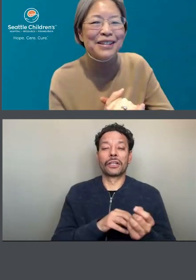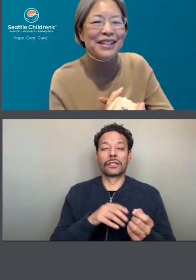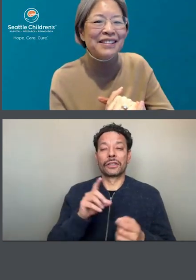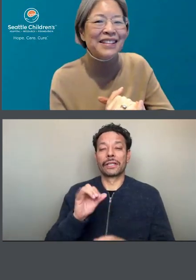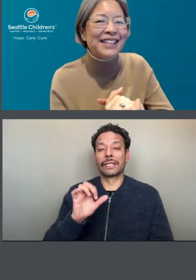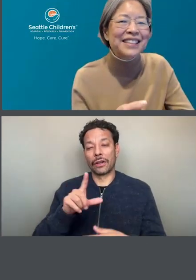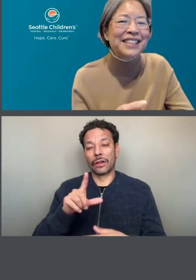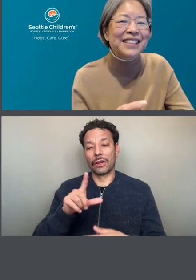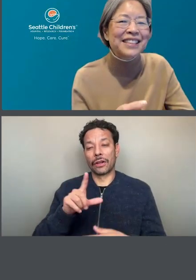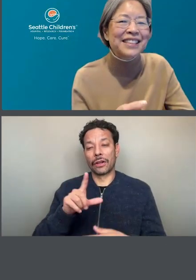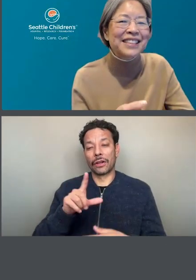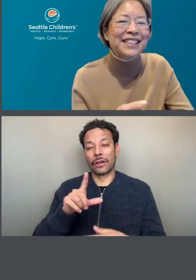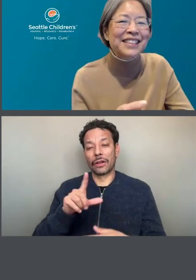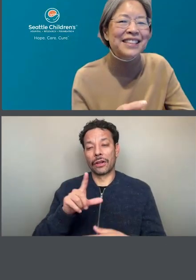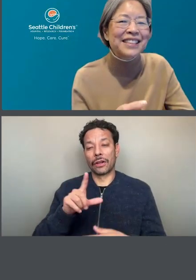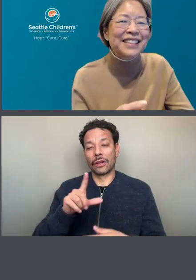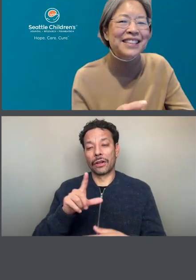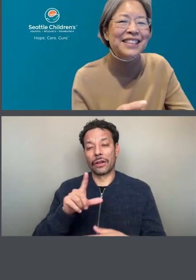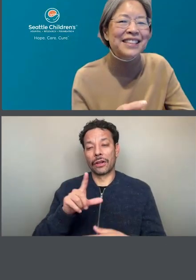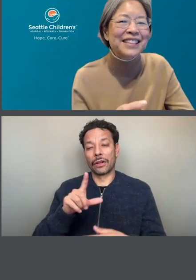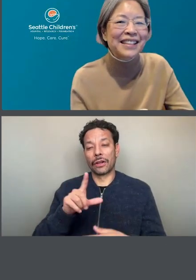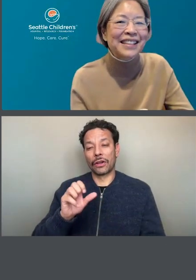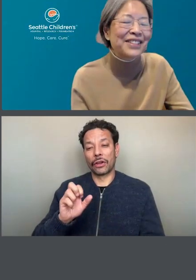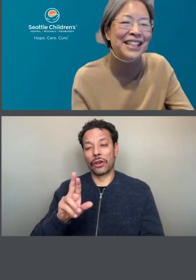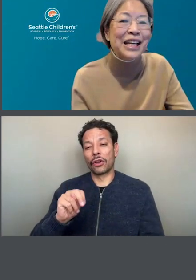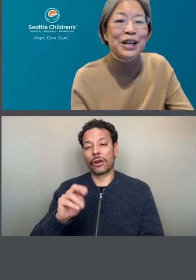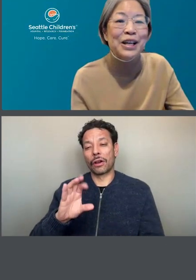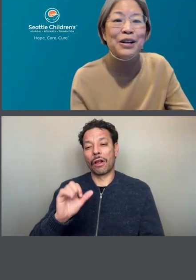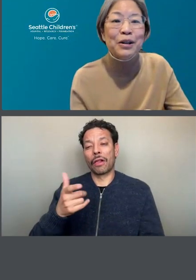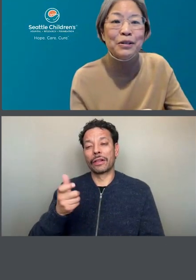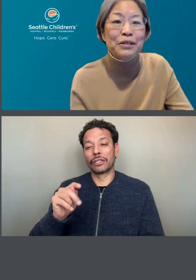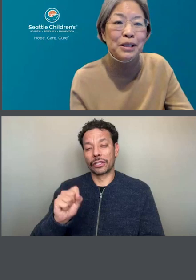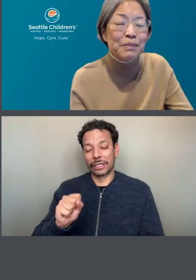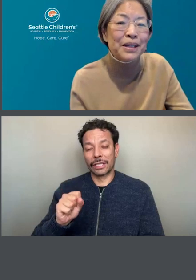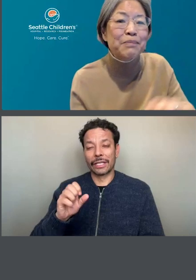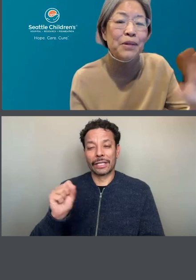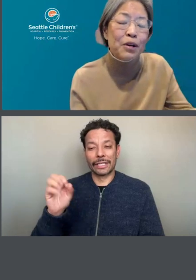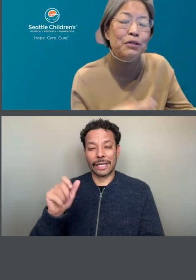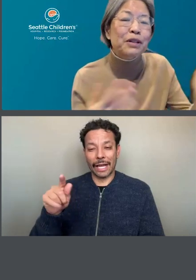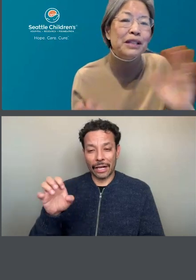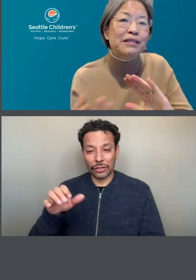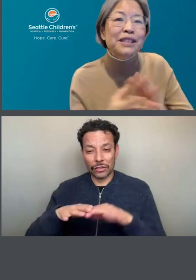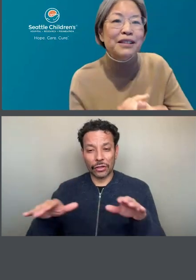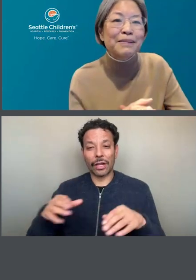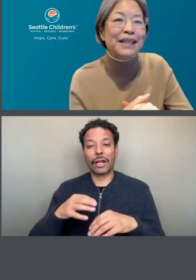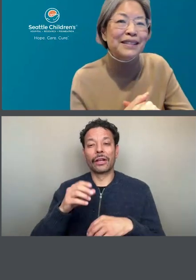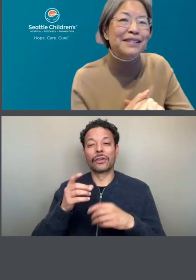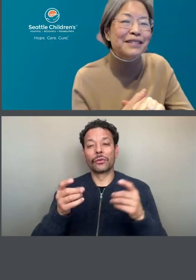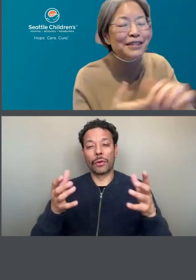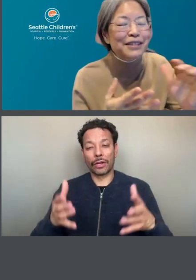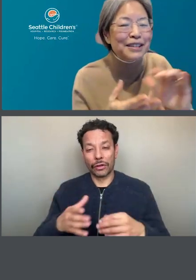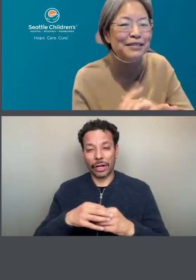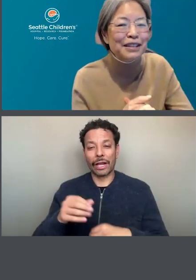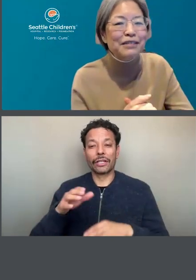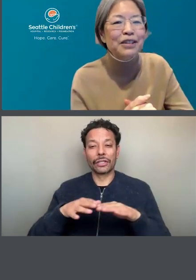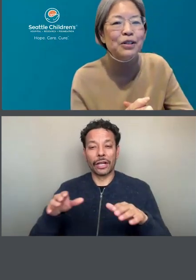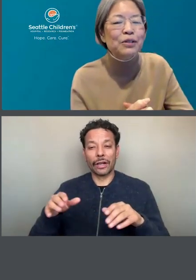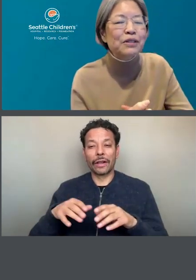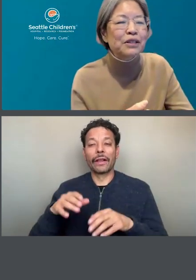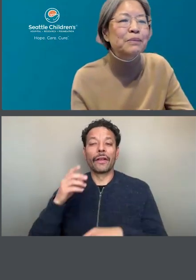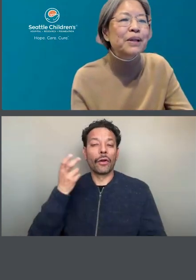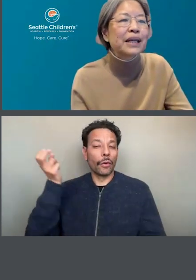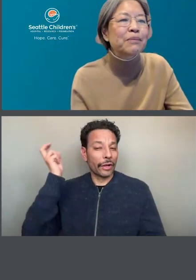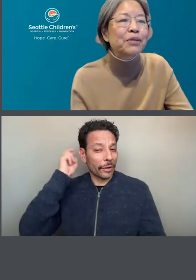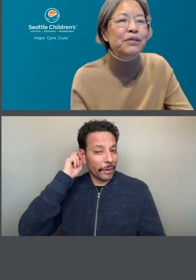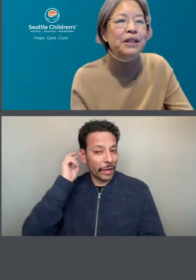pediatric otolaryngologist at Seattle Children's and director of the cochlear implant, co-director, sorry, medical or surgical director of the